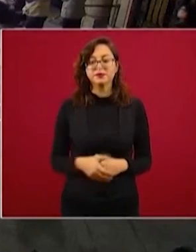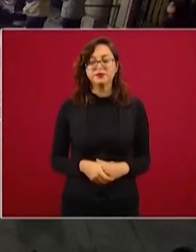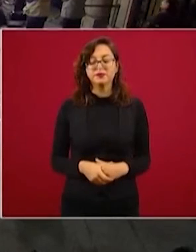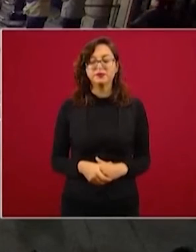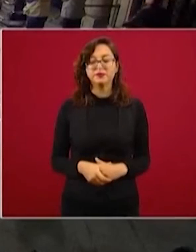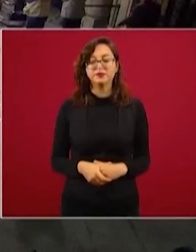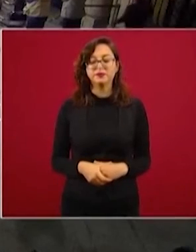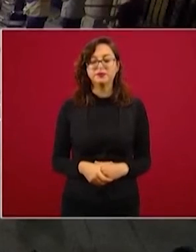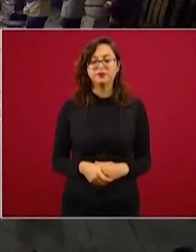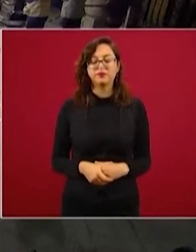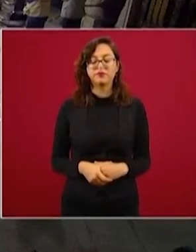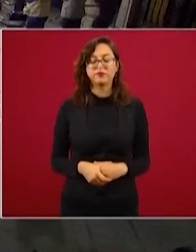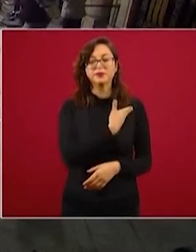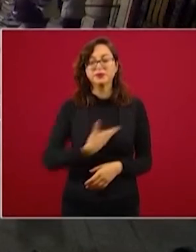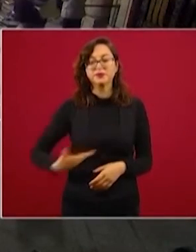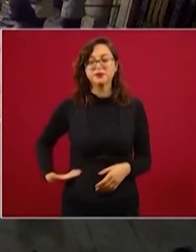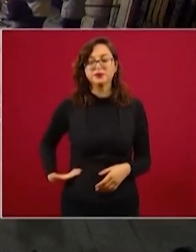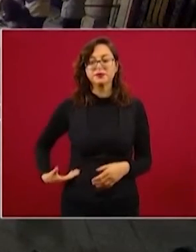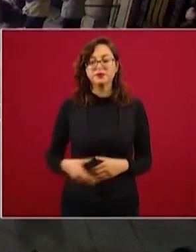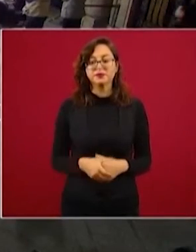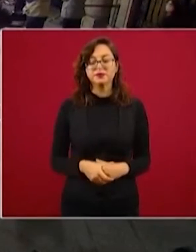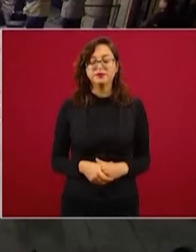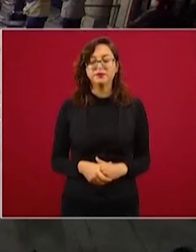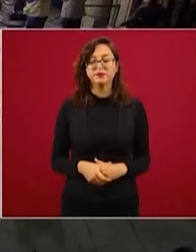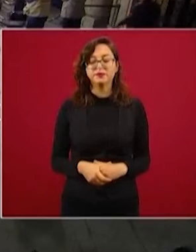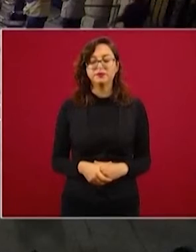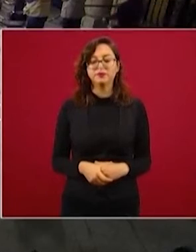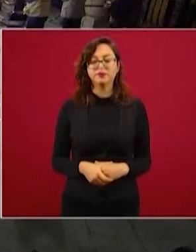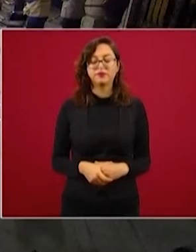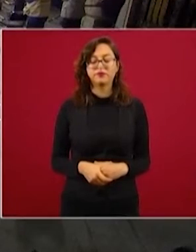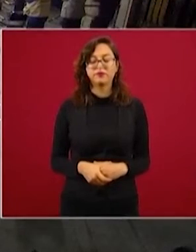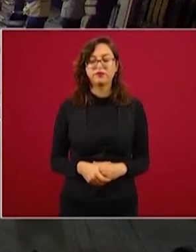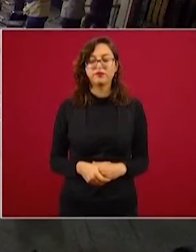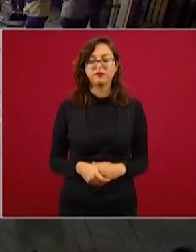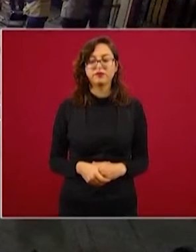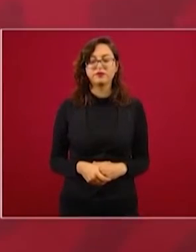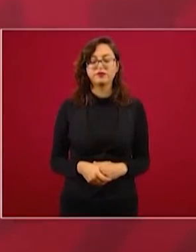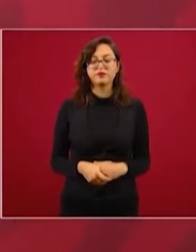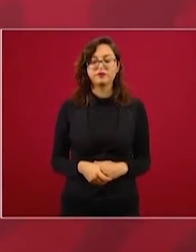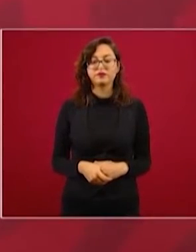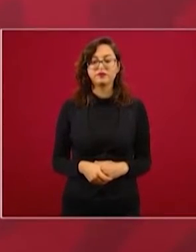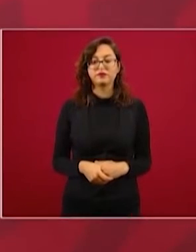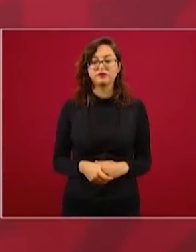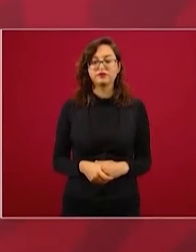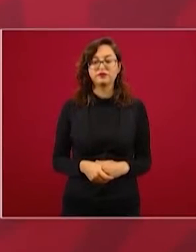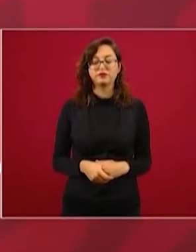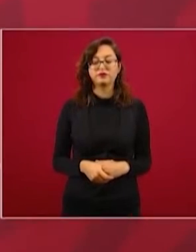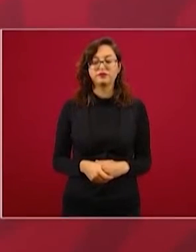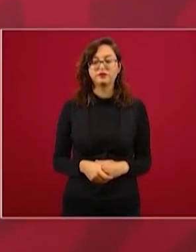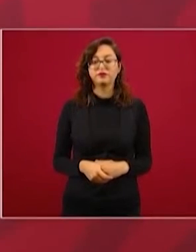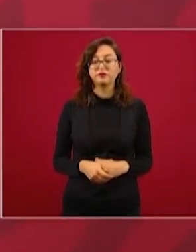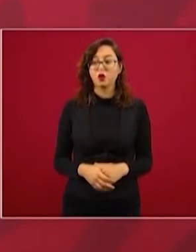had caused, which unfortunately it continues to cause, we are standing.